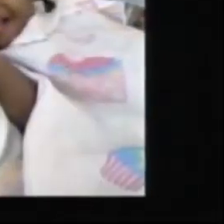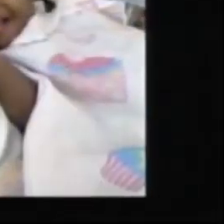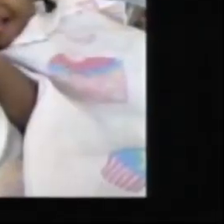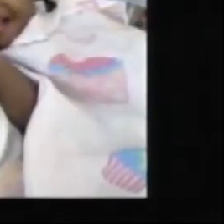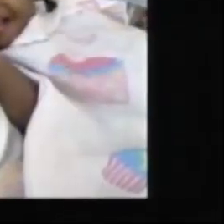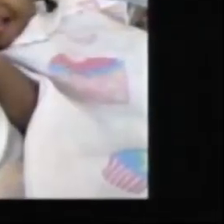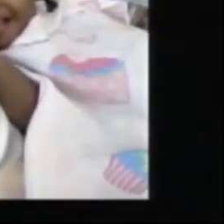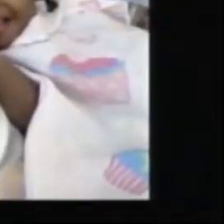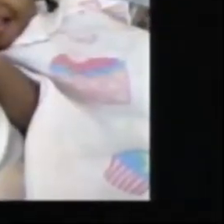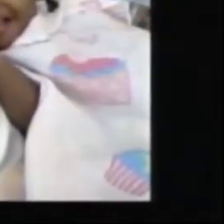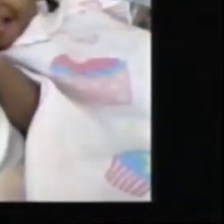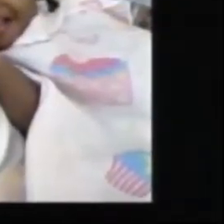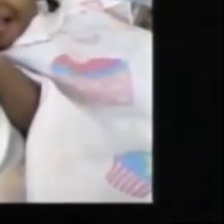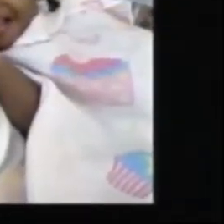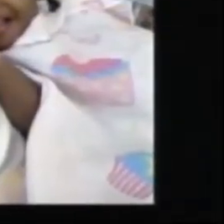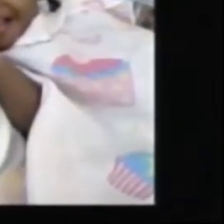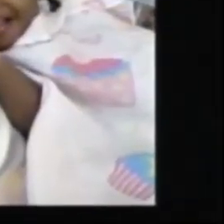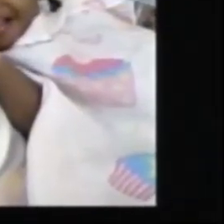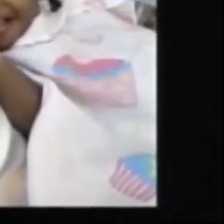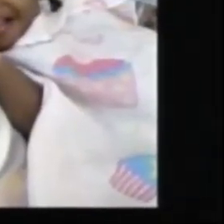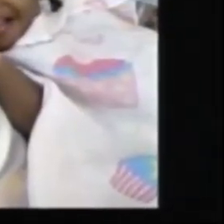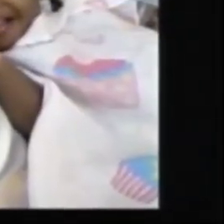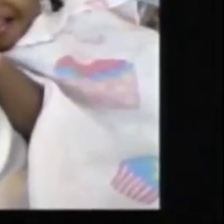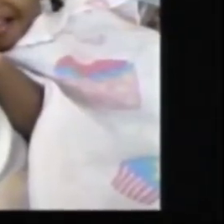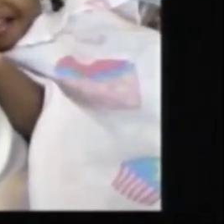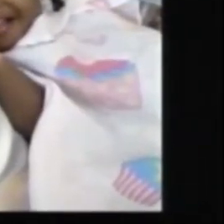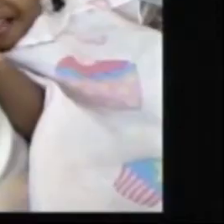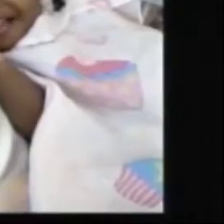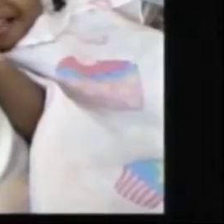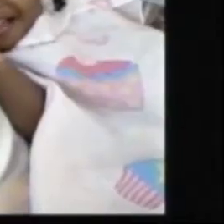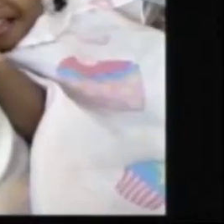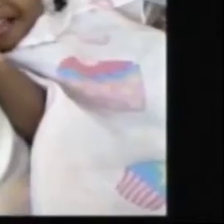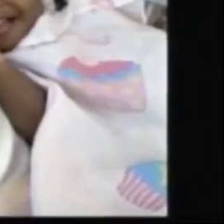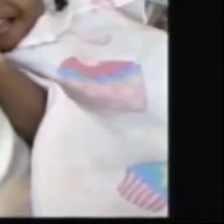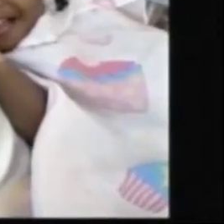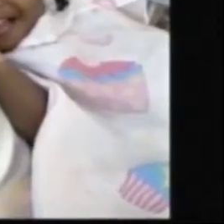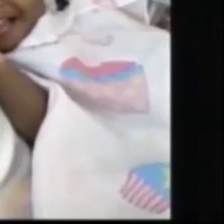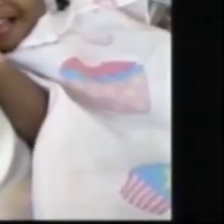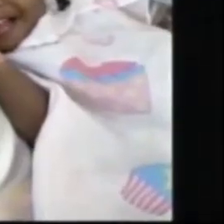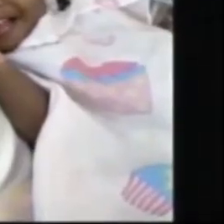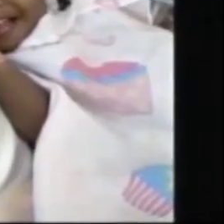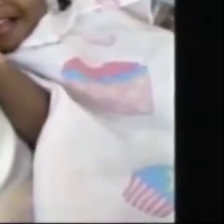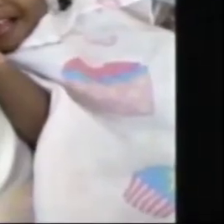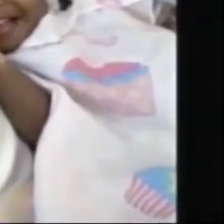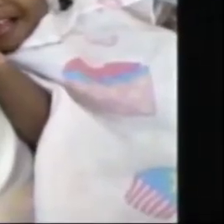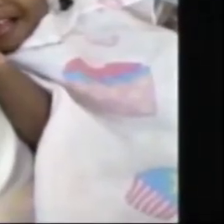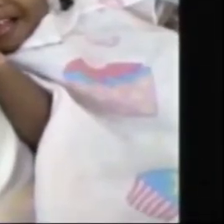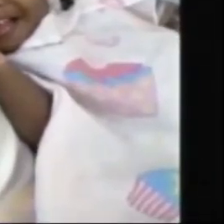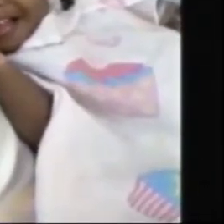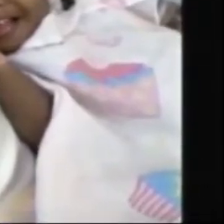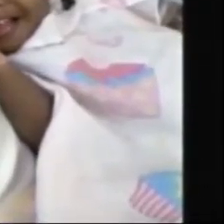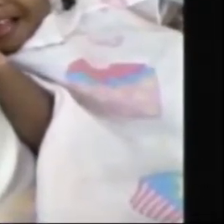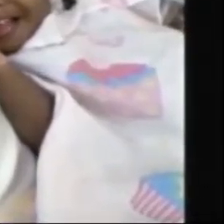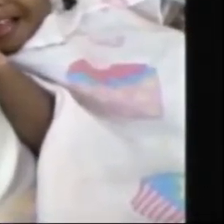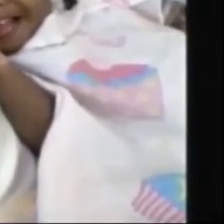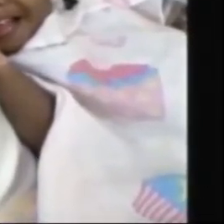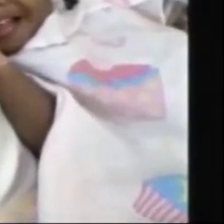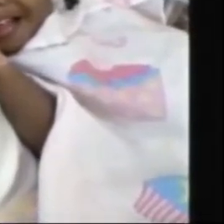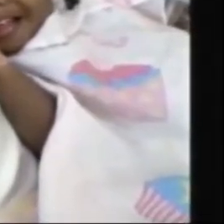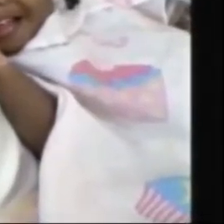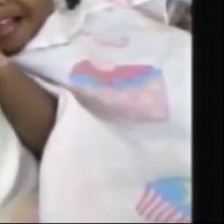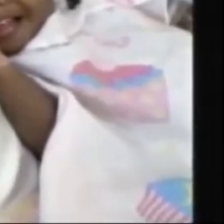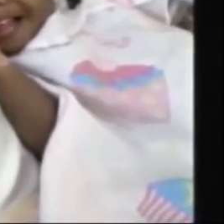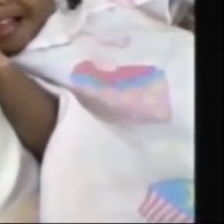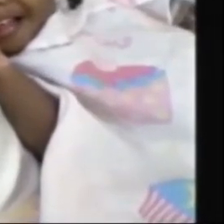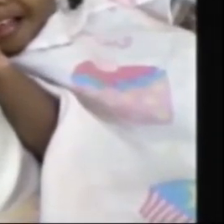wasting. Her parents, Patricia Hunt and Anthony Lynch, say they have one dream for their child, and that's to get her home until